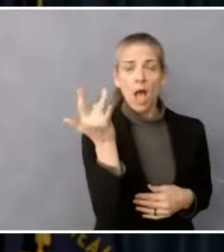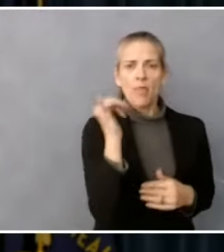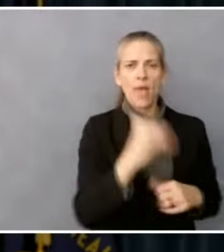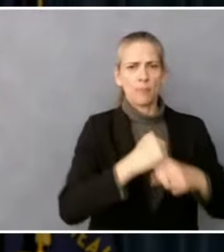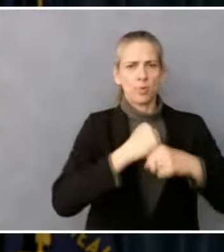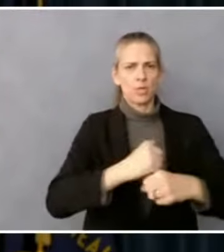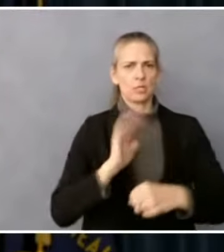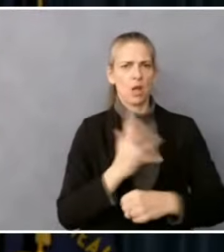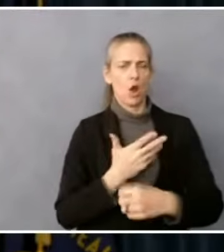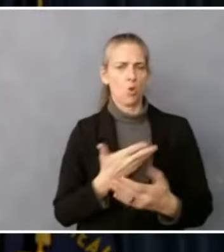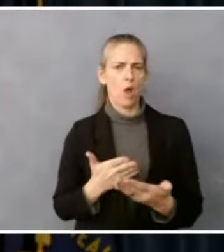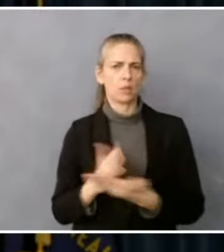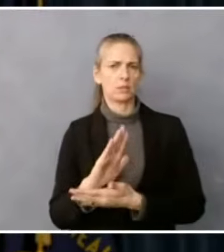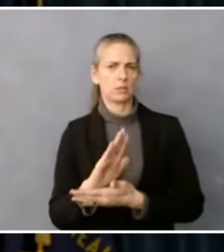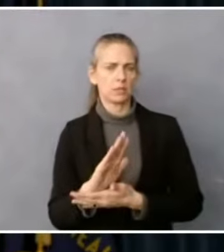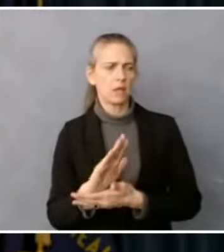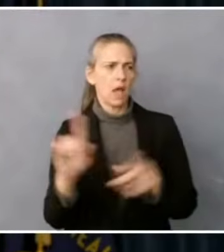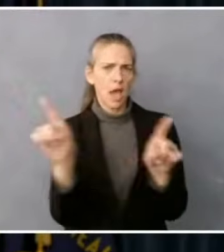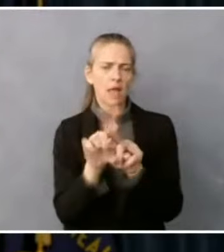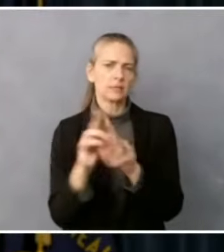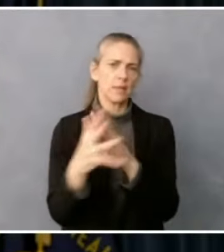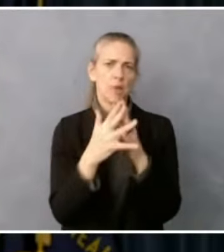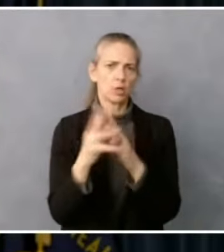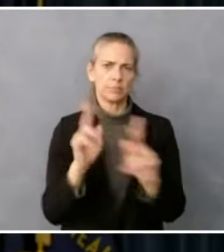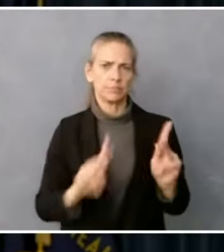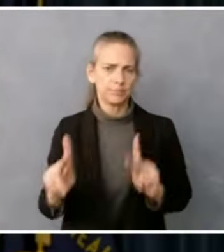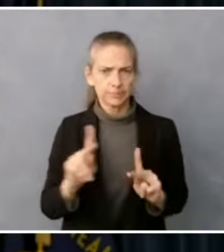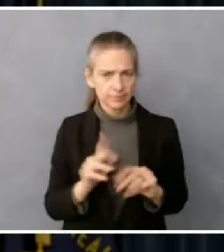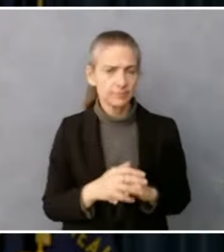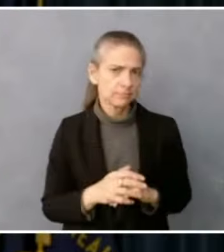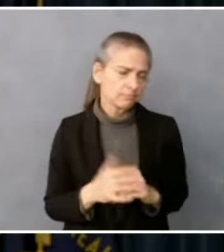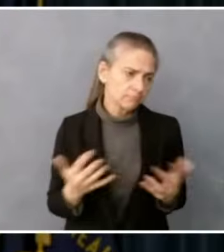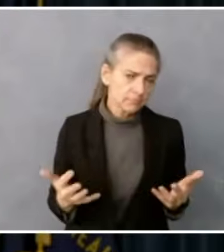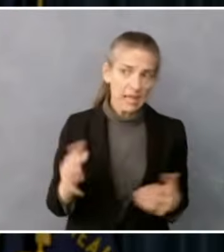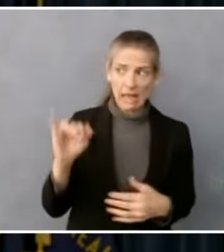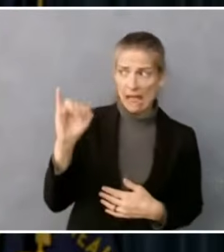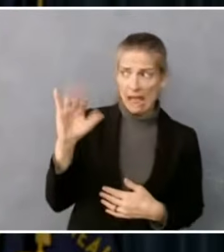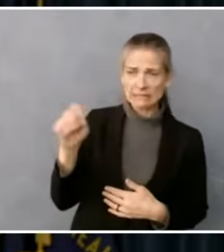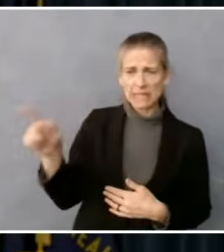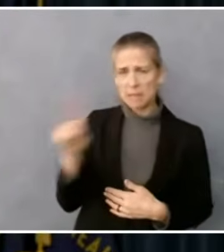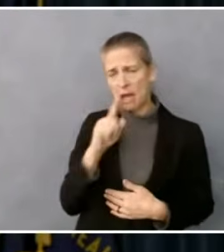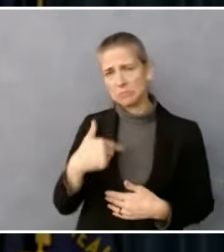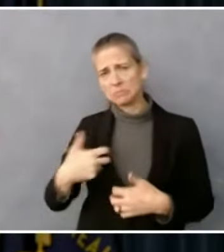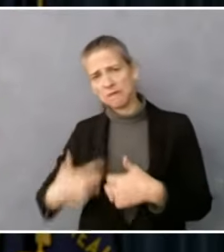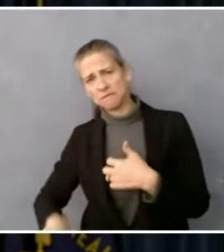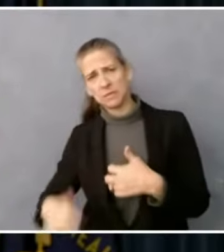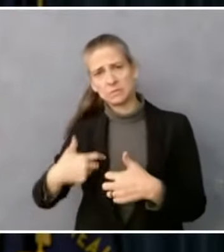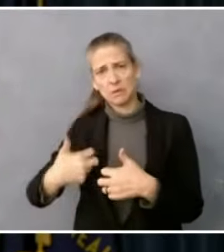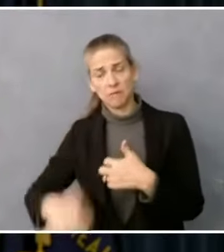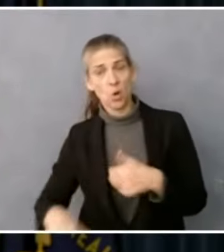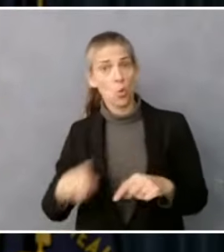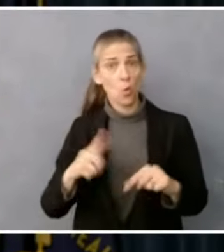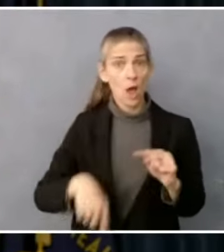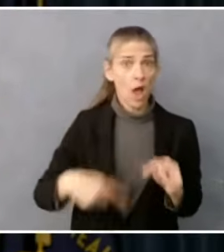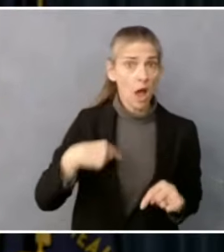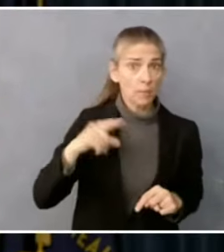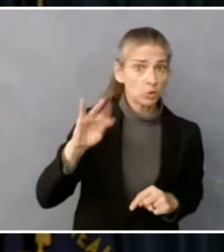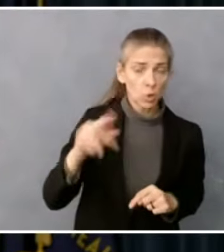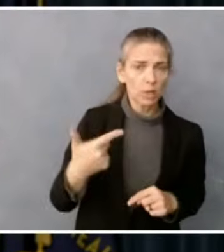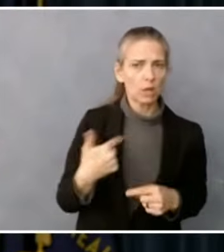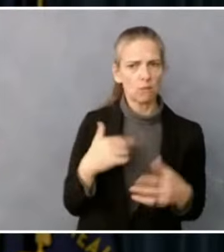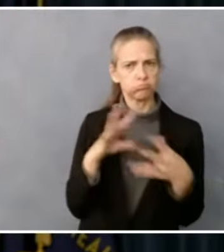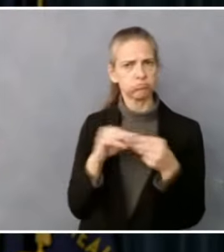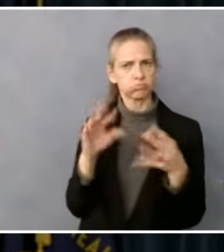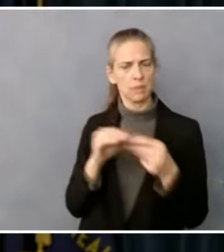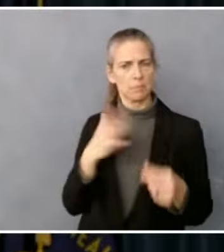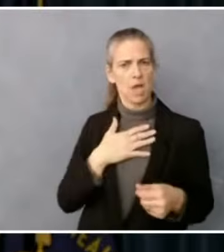rights as Americans. So, ICE can act tough. All I was doing was exercising my First